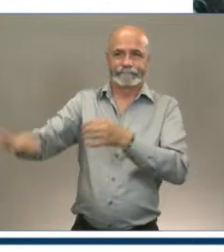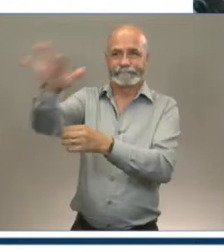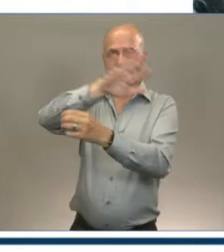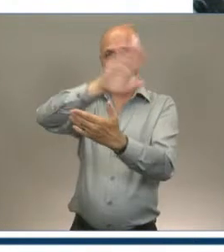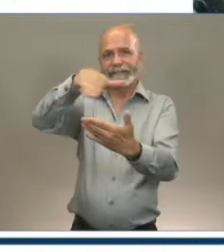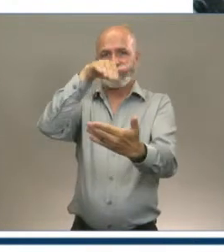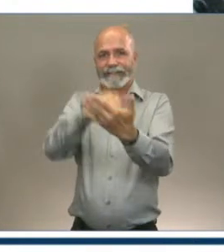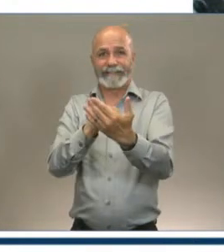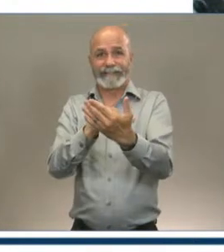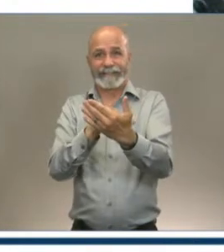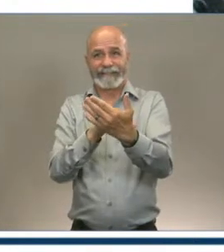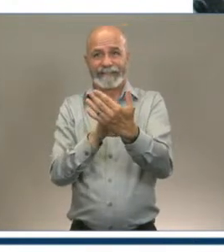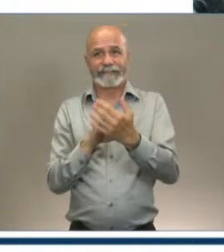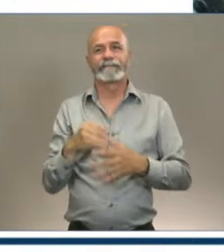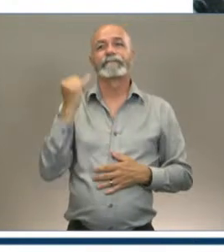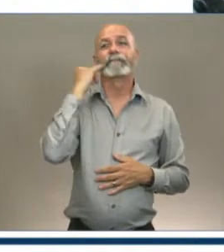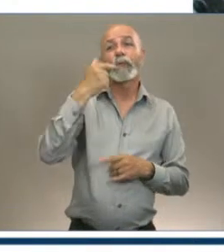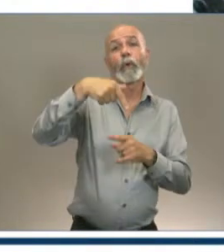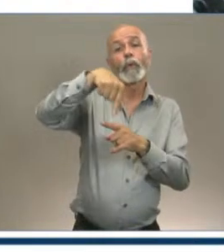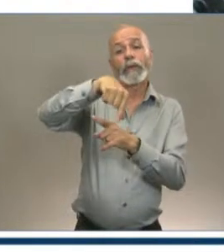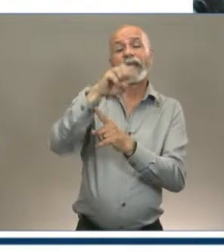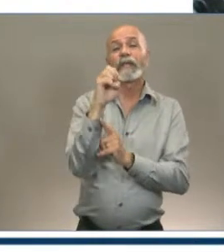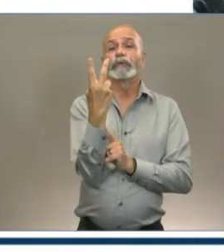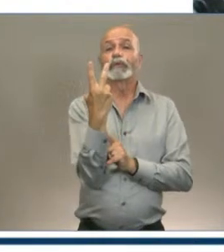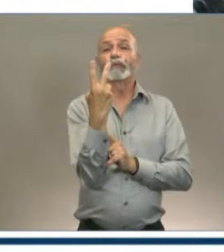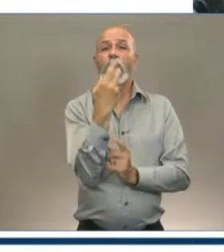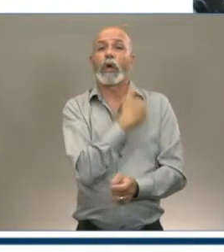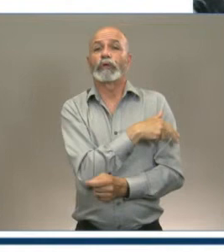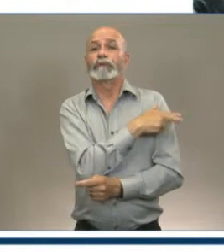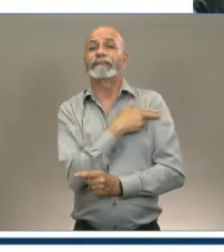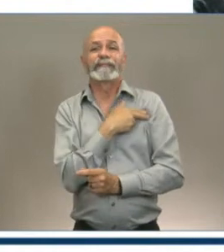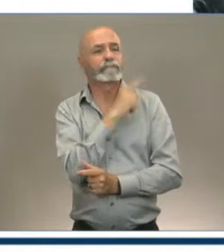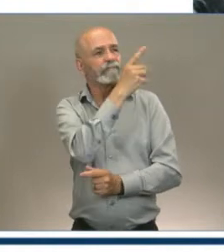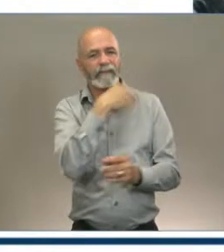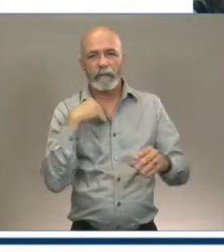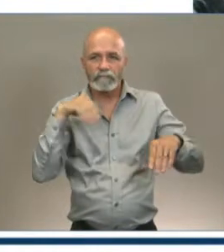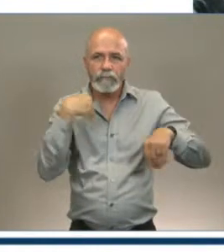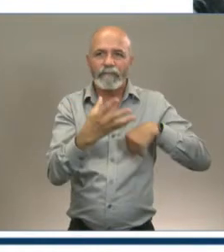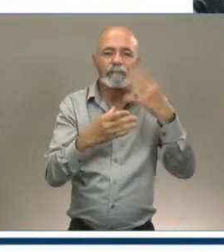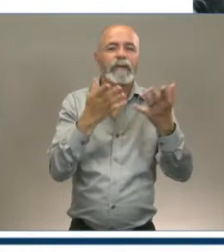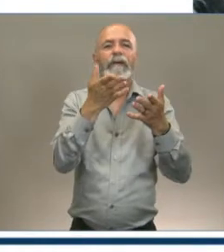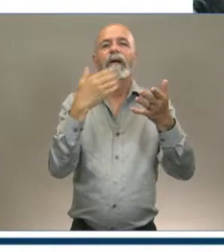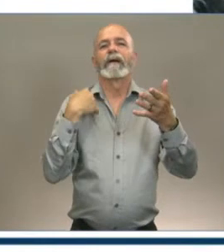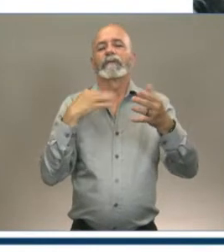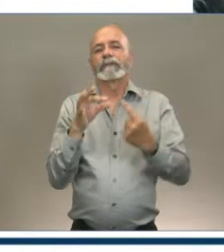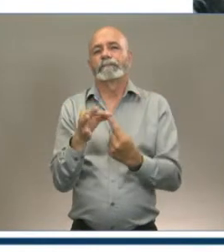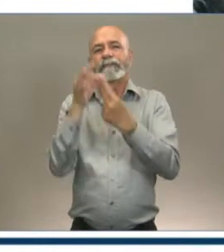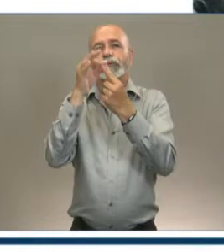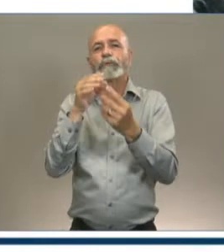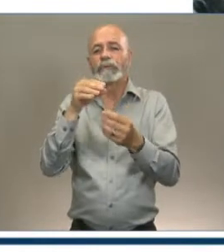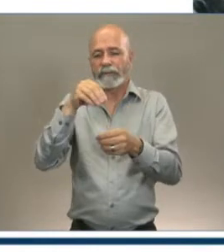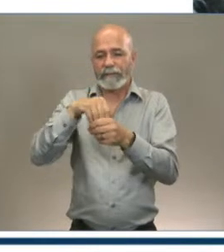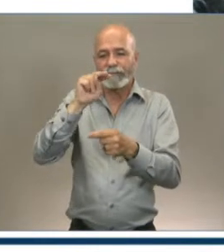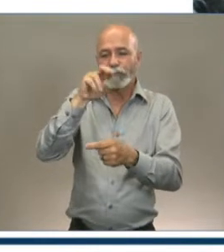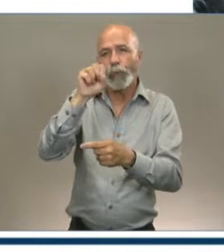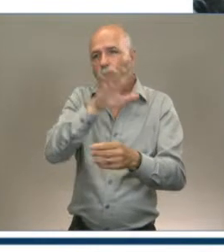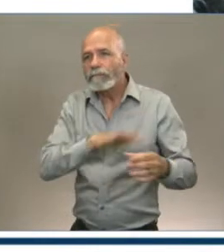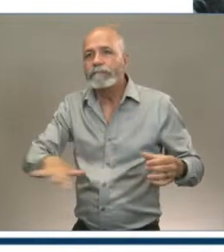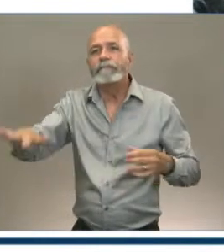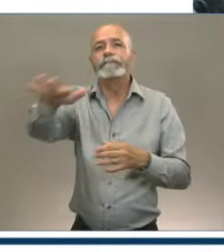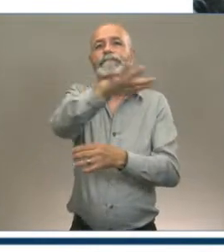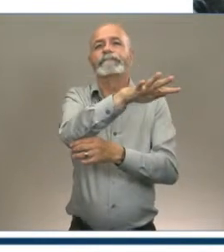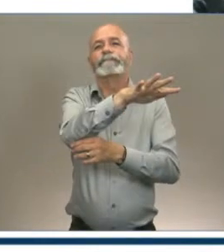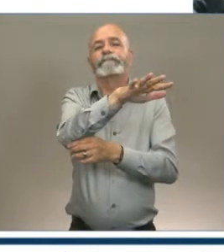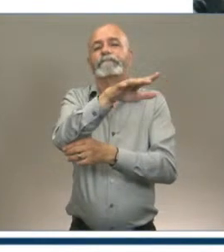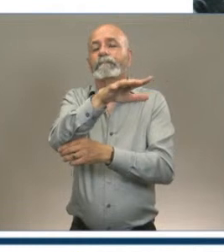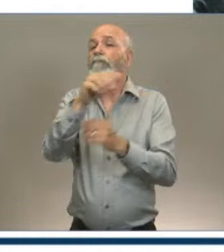The QE2 provides specialized services to the entire province, and the central zone has also been where we've had the majority of cases. So that's created